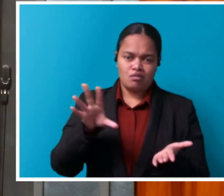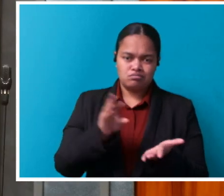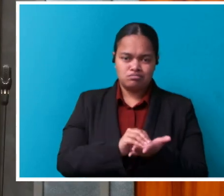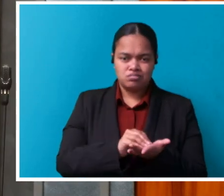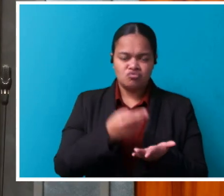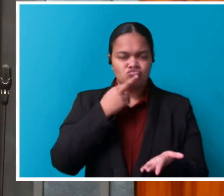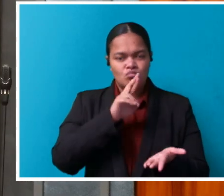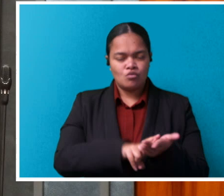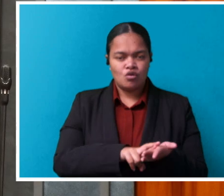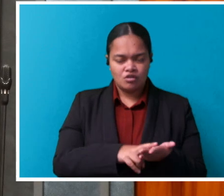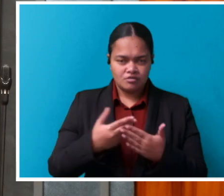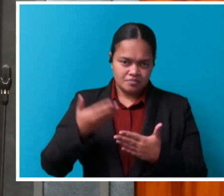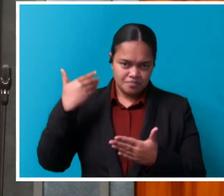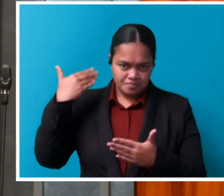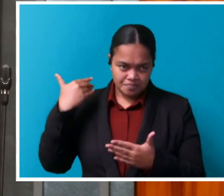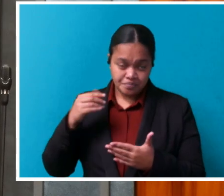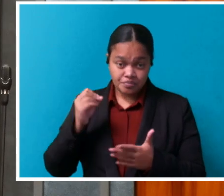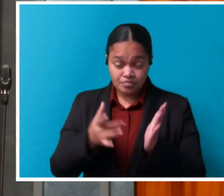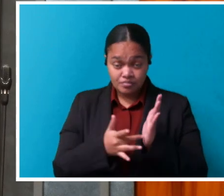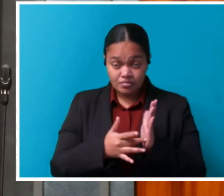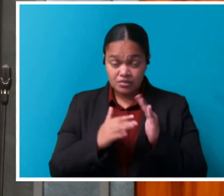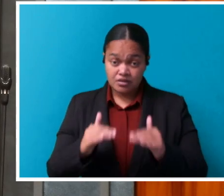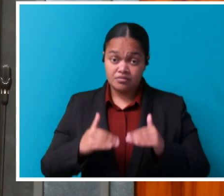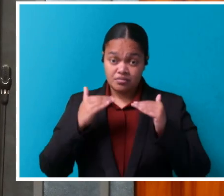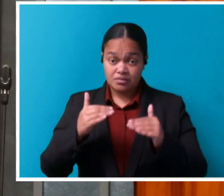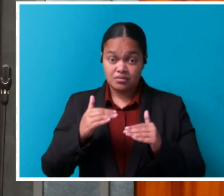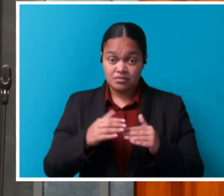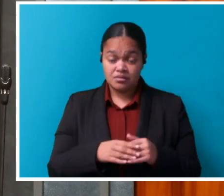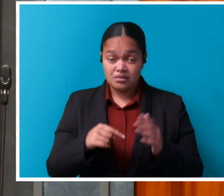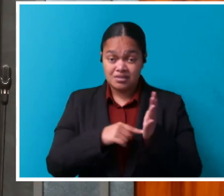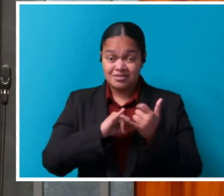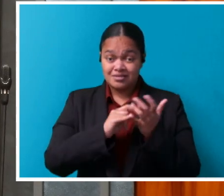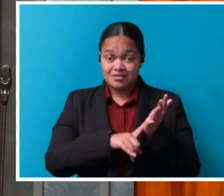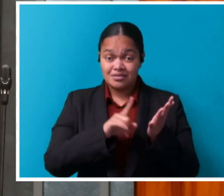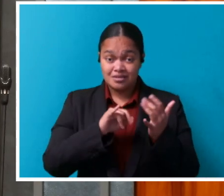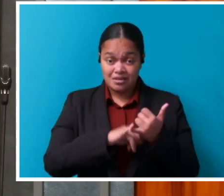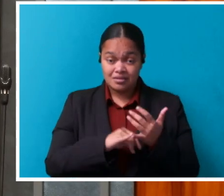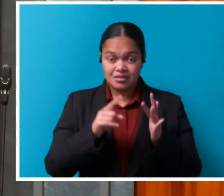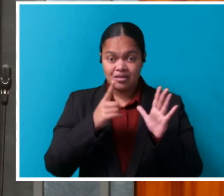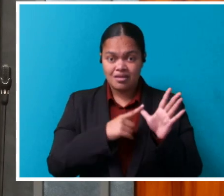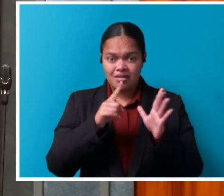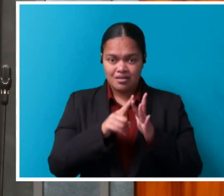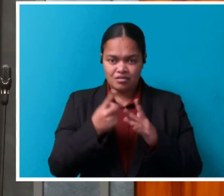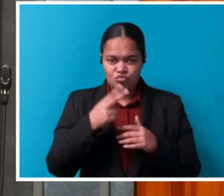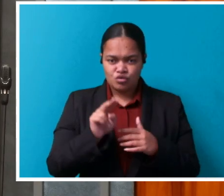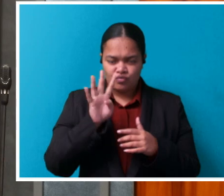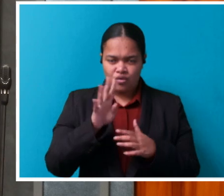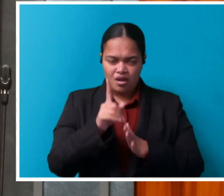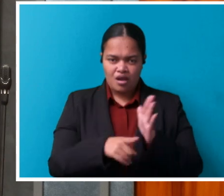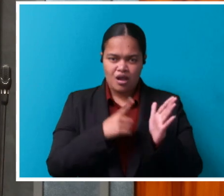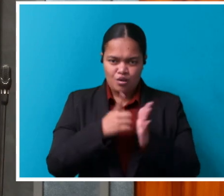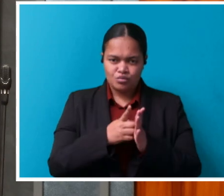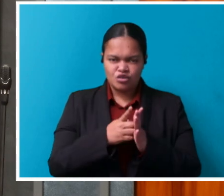further embracing technological advancements, TSLS launched the AI integrated 24-hour service